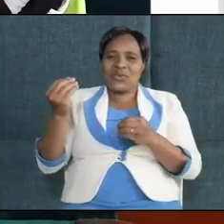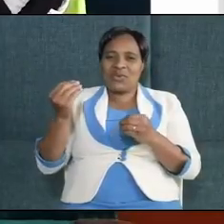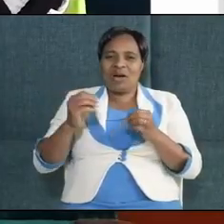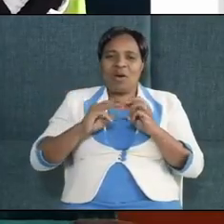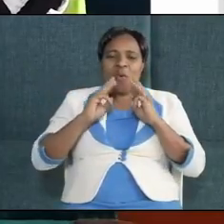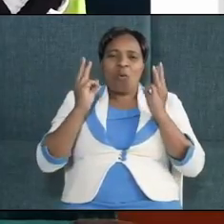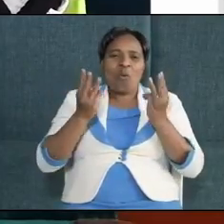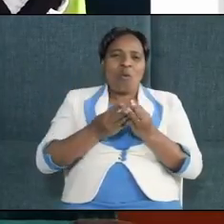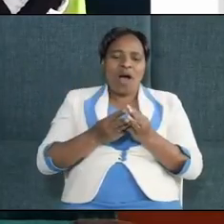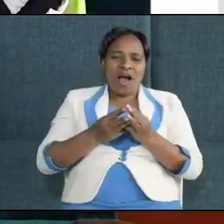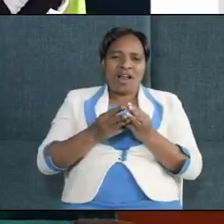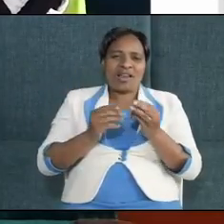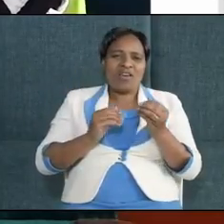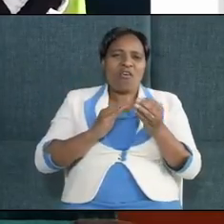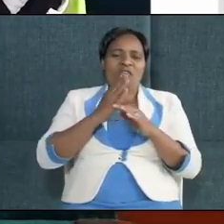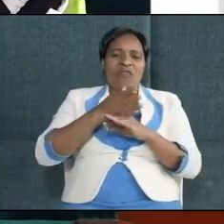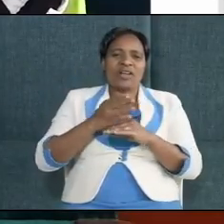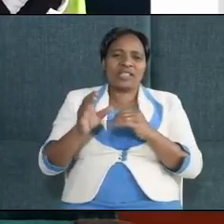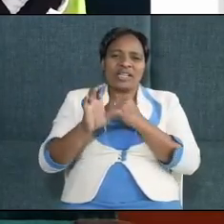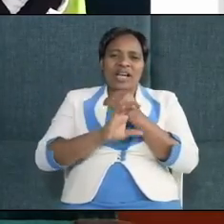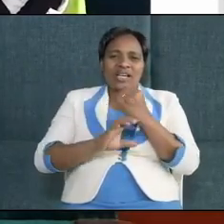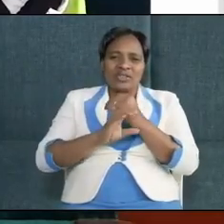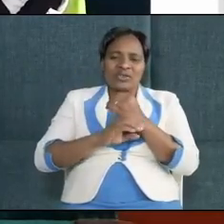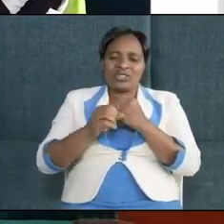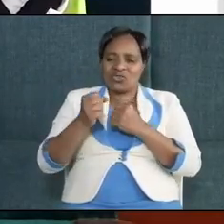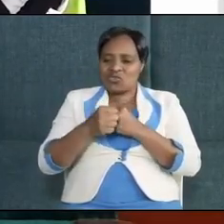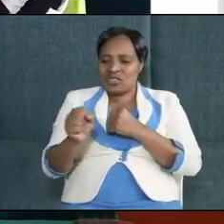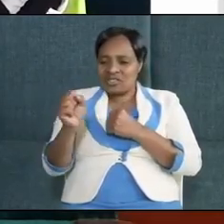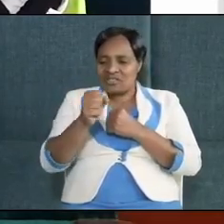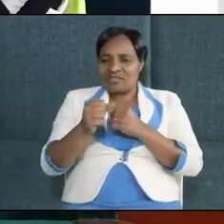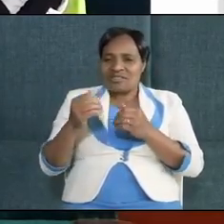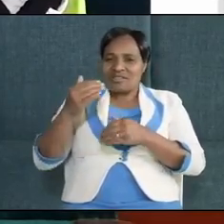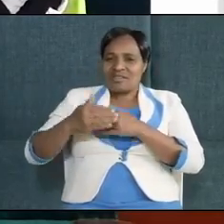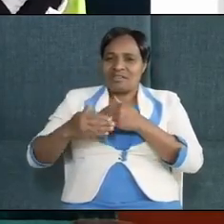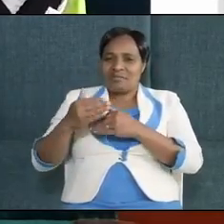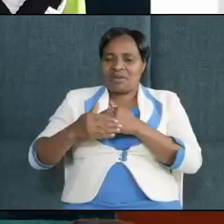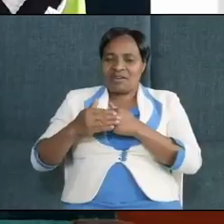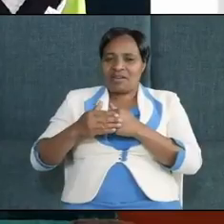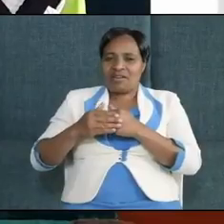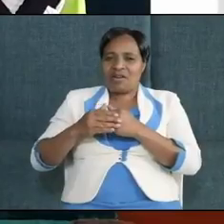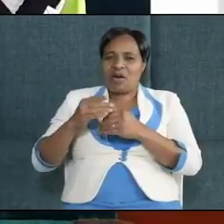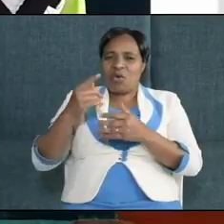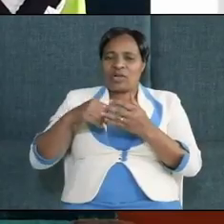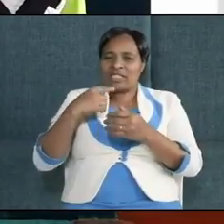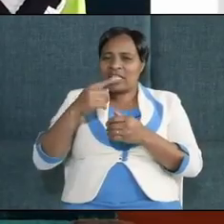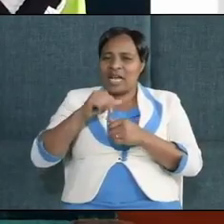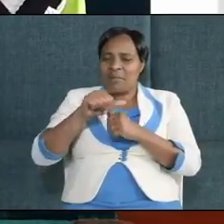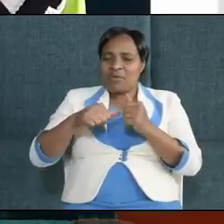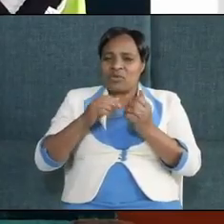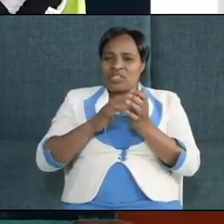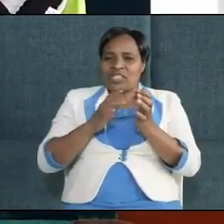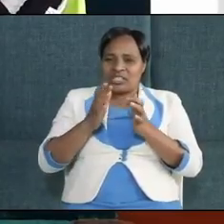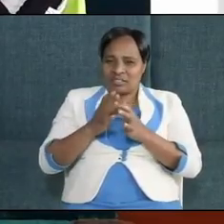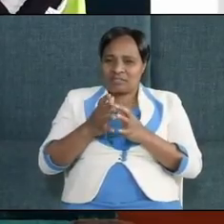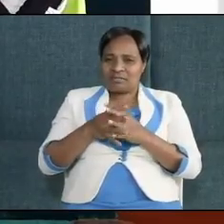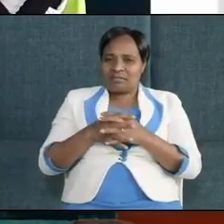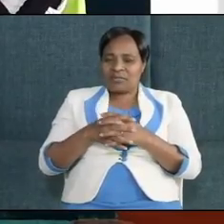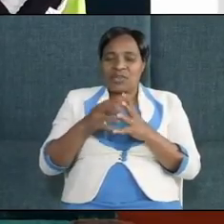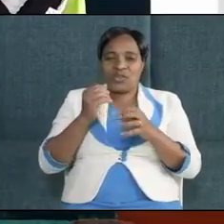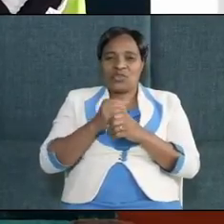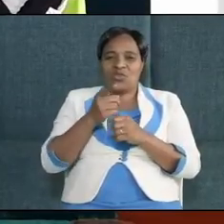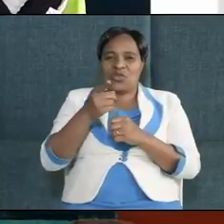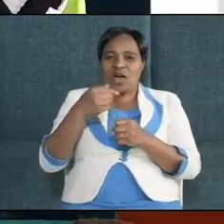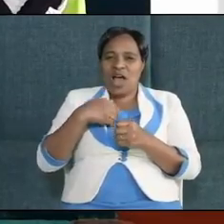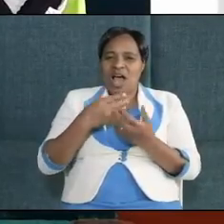the country, or even just across the street to your neighbor. Go tell somebody about Jesus. Gracie, do you have